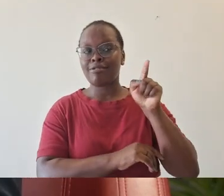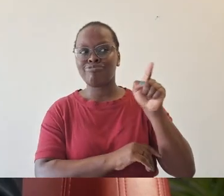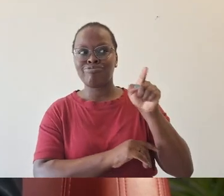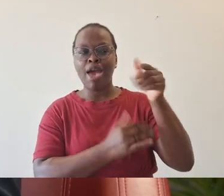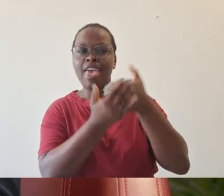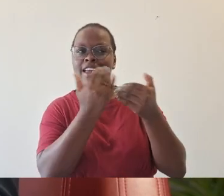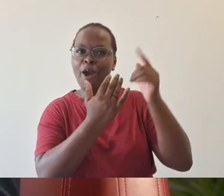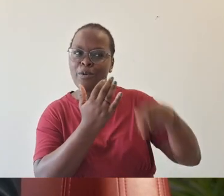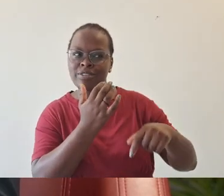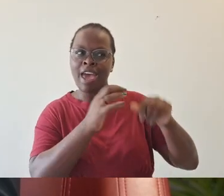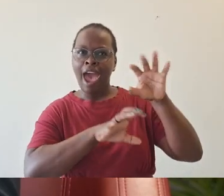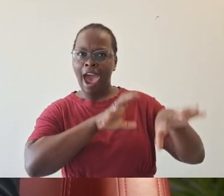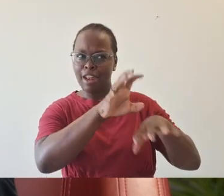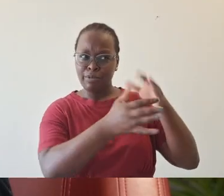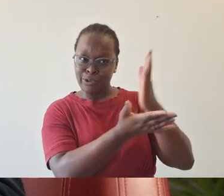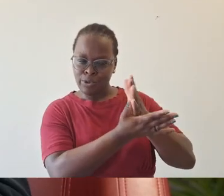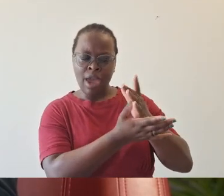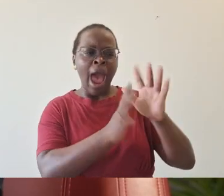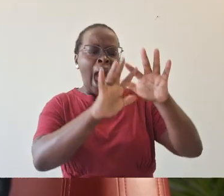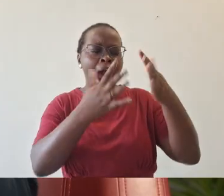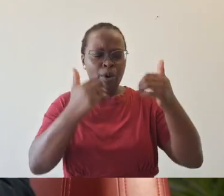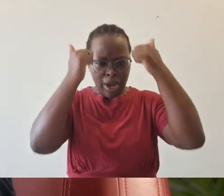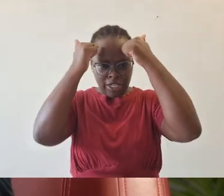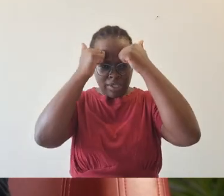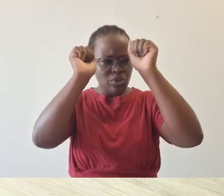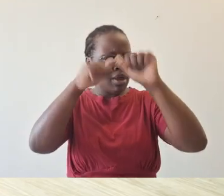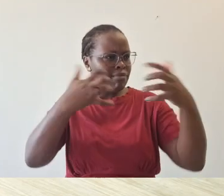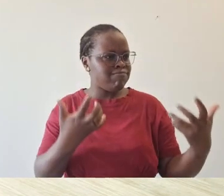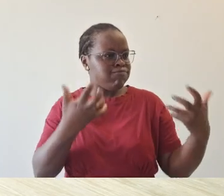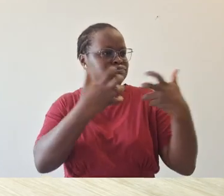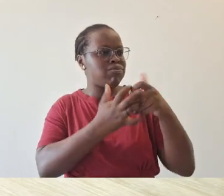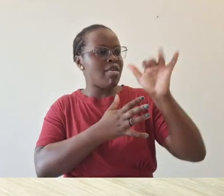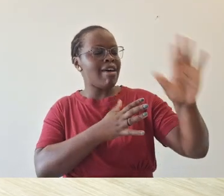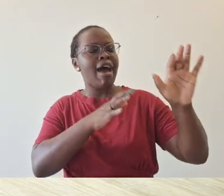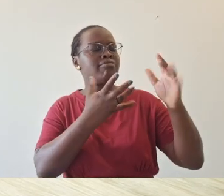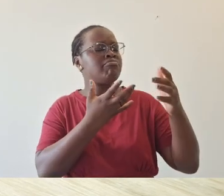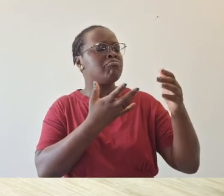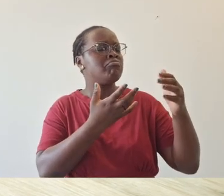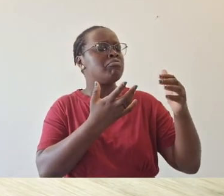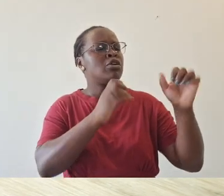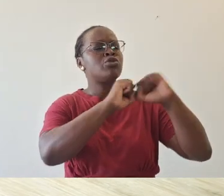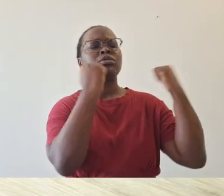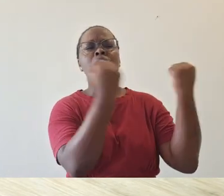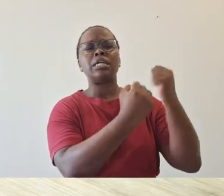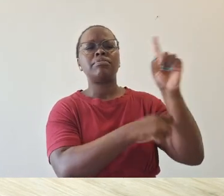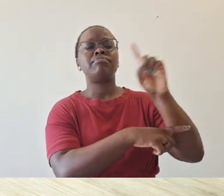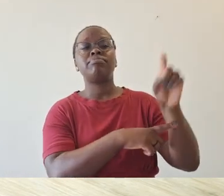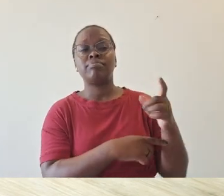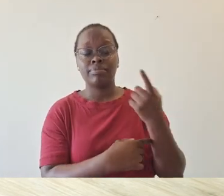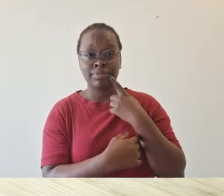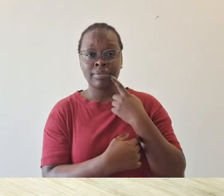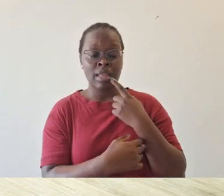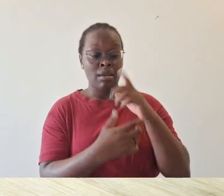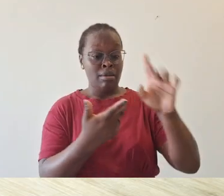that you can support education within the same. The other thing that we learned is technology has to be